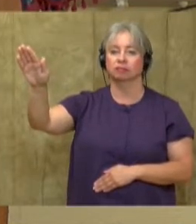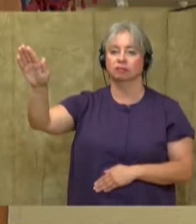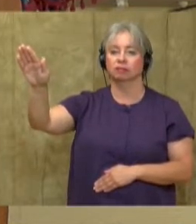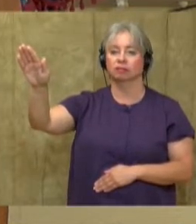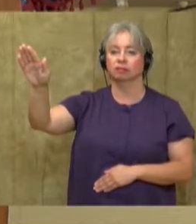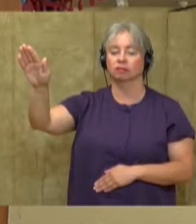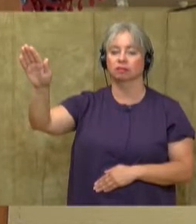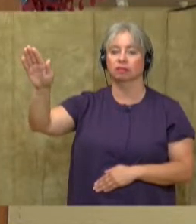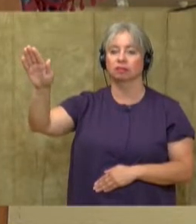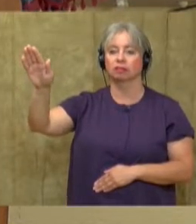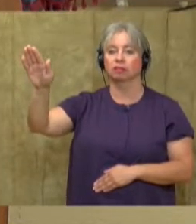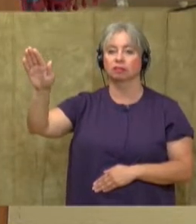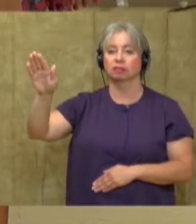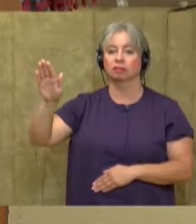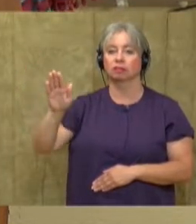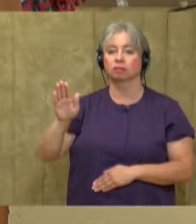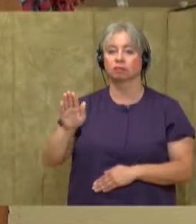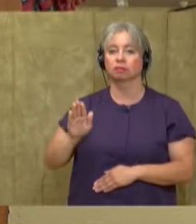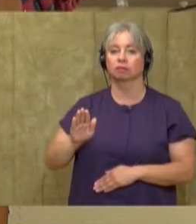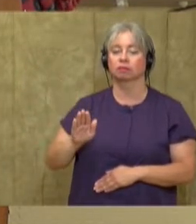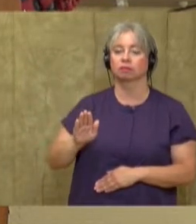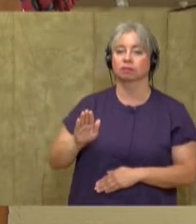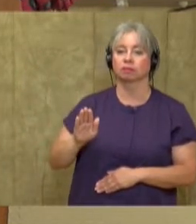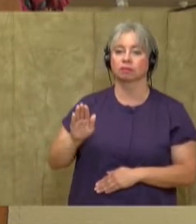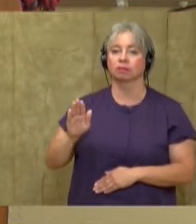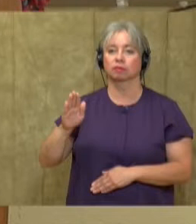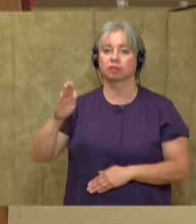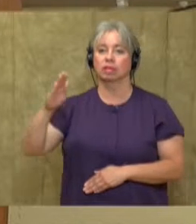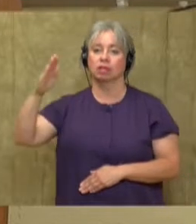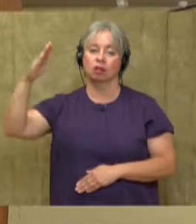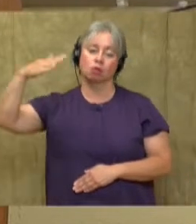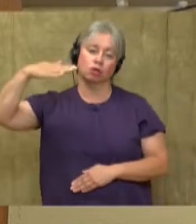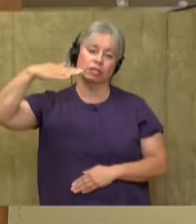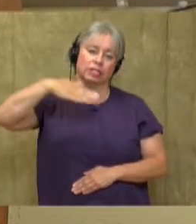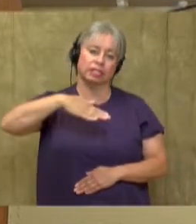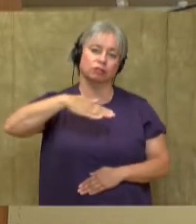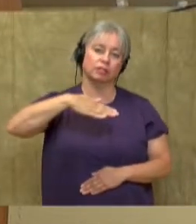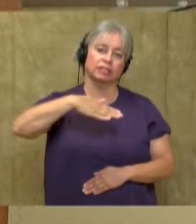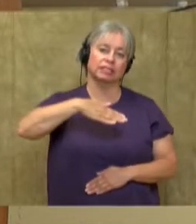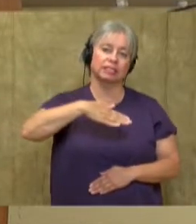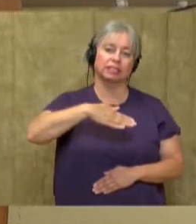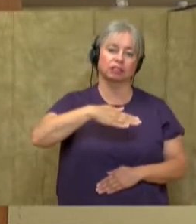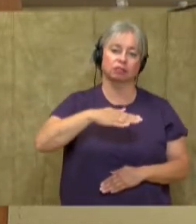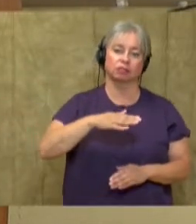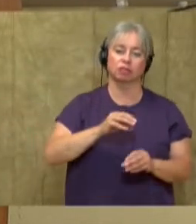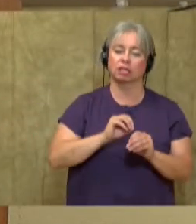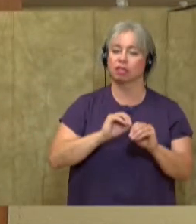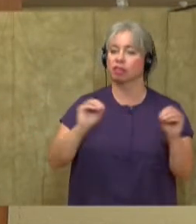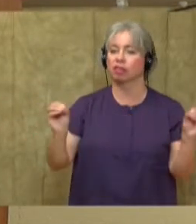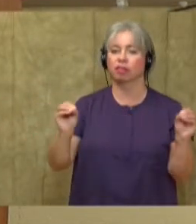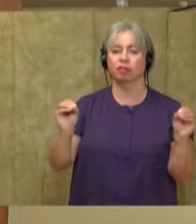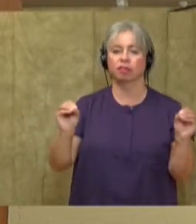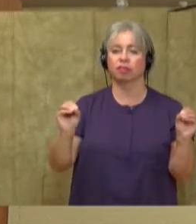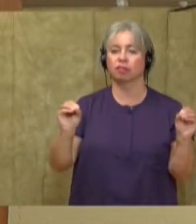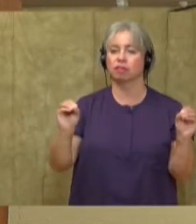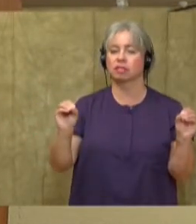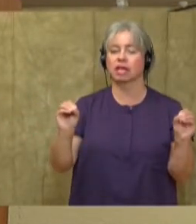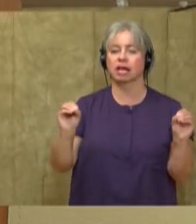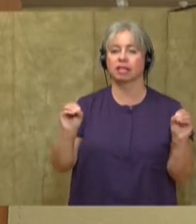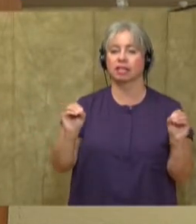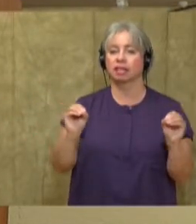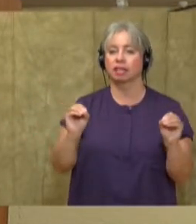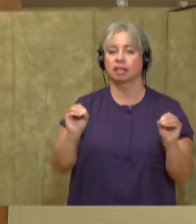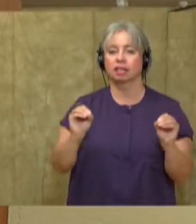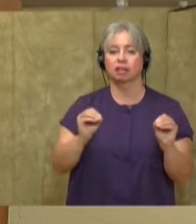our graph showing that over the study time our scores are decreasing? Or is there no correlation between our